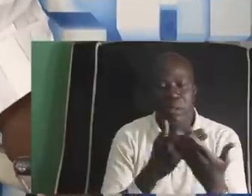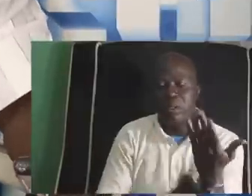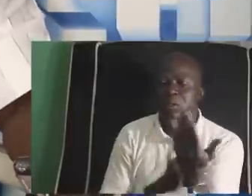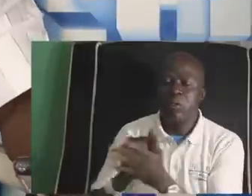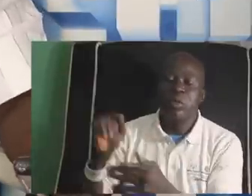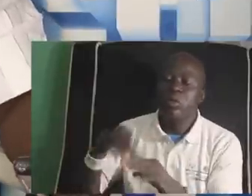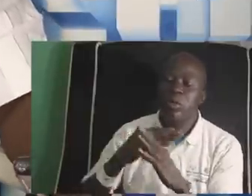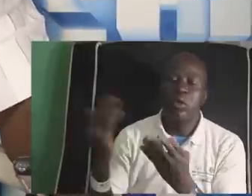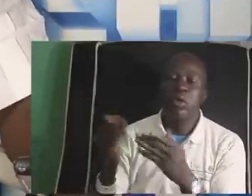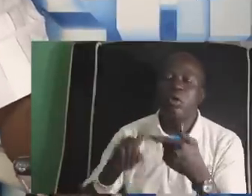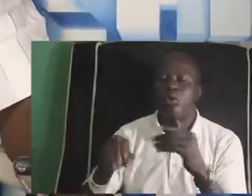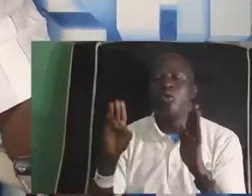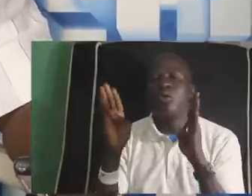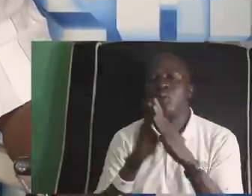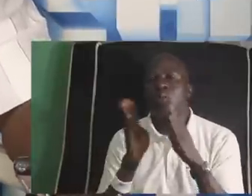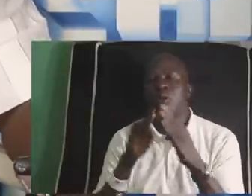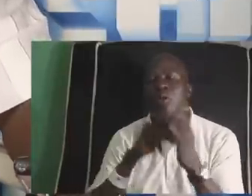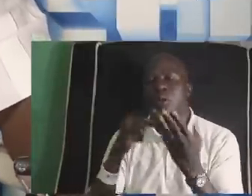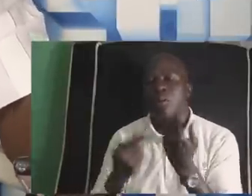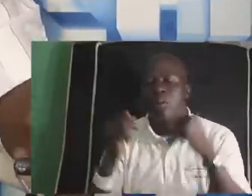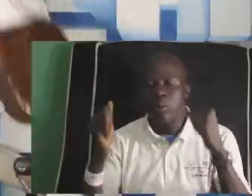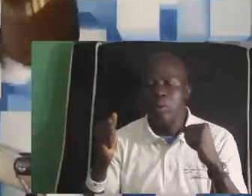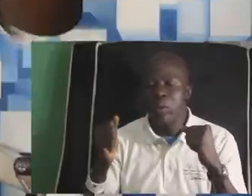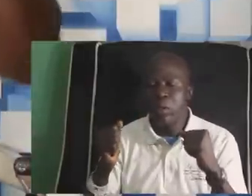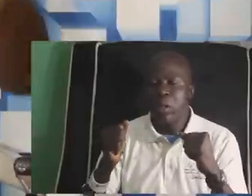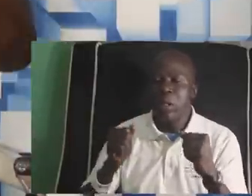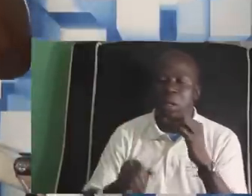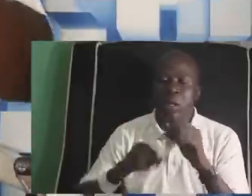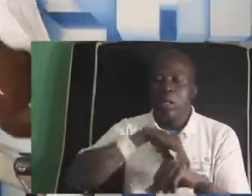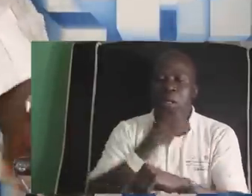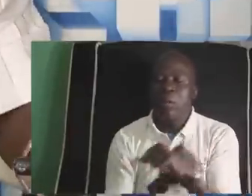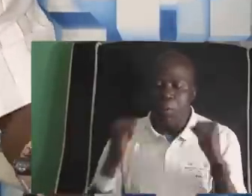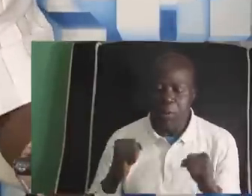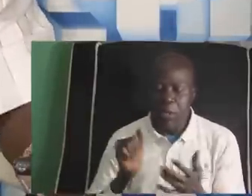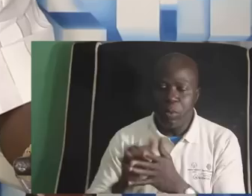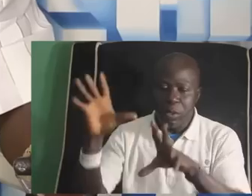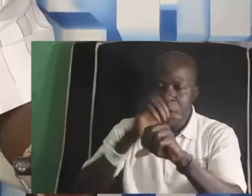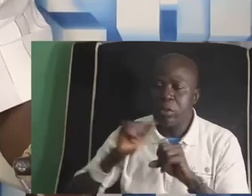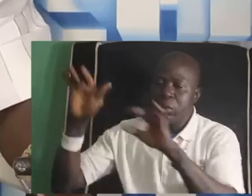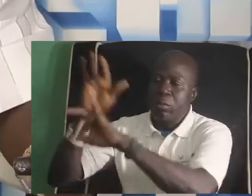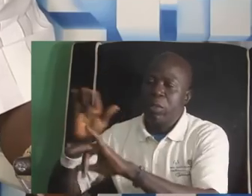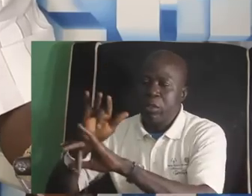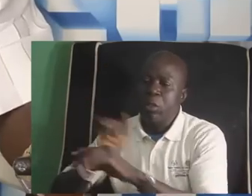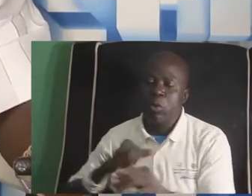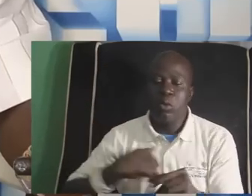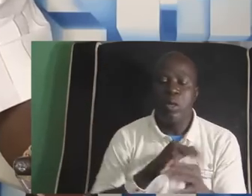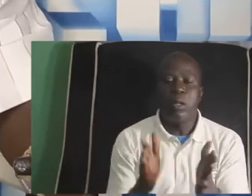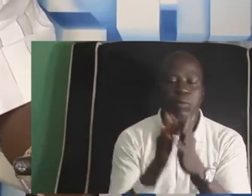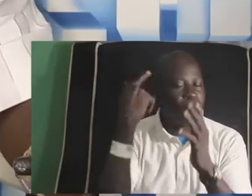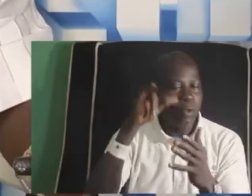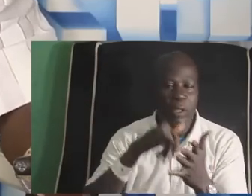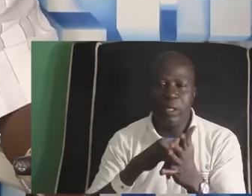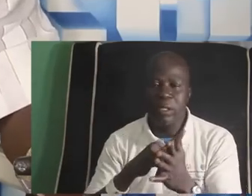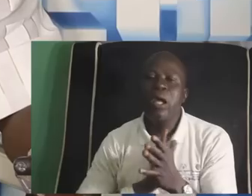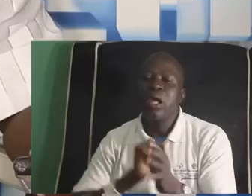Ko bring with the rainy water. Ipade agbara Sebioba. Program part rain as. Agbara ti yen fira anu gba. Part of thing mercy. A fe bere fun. We want to ask for